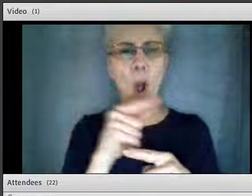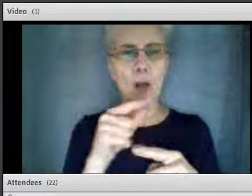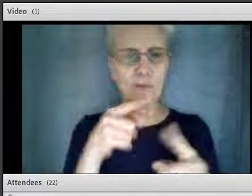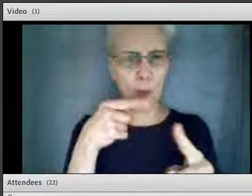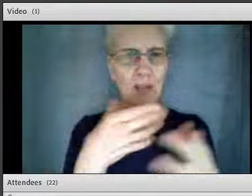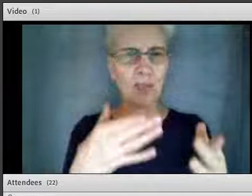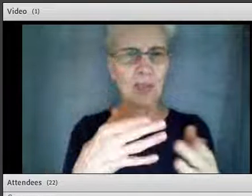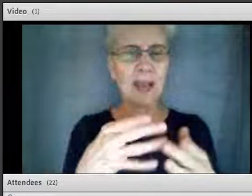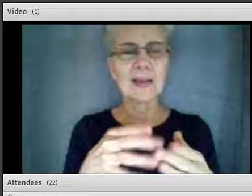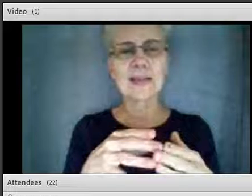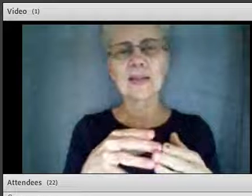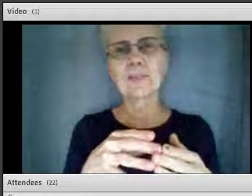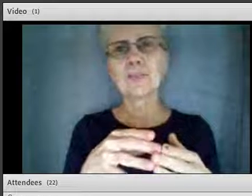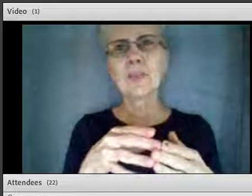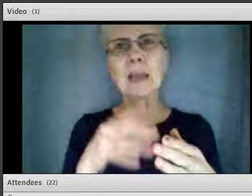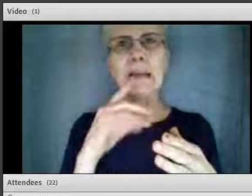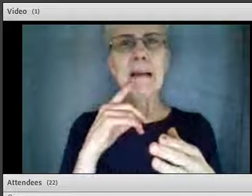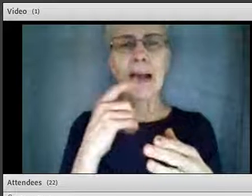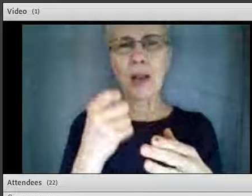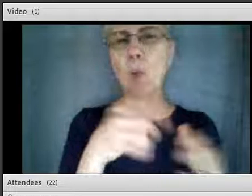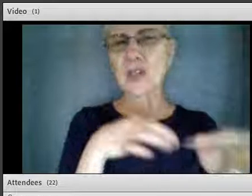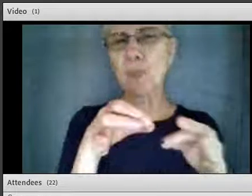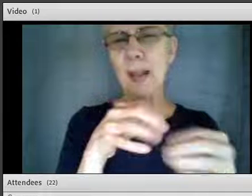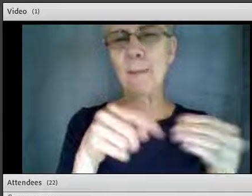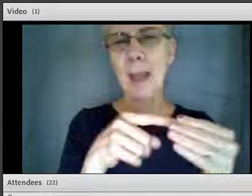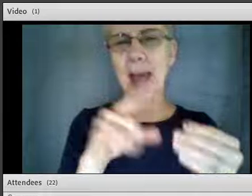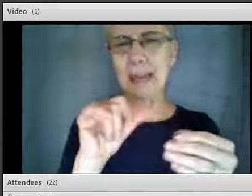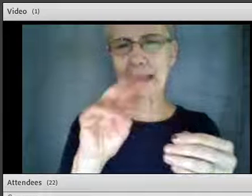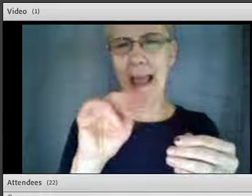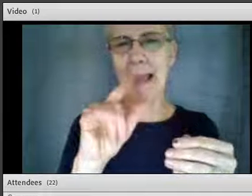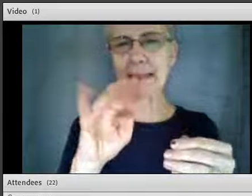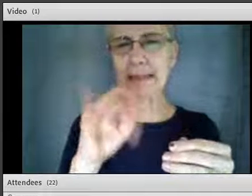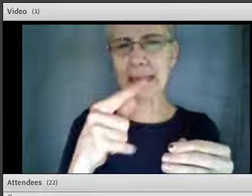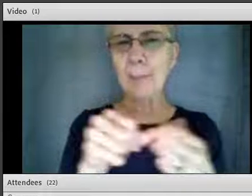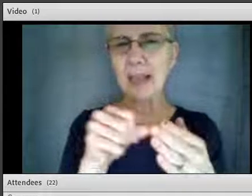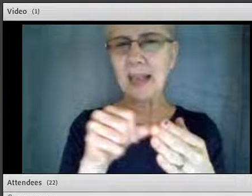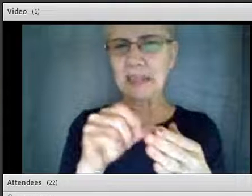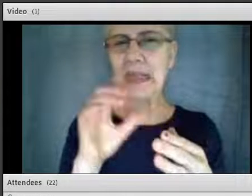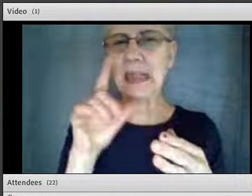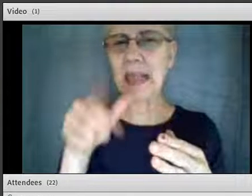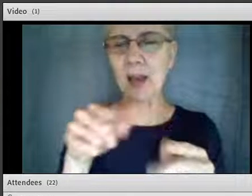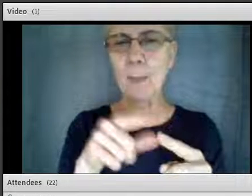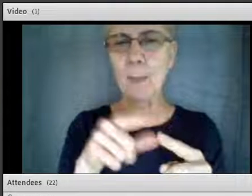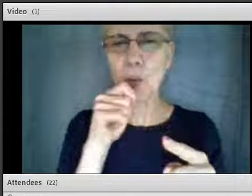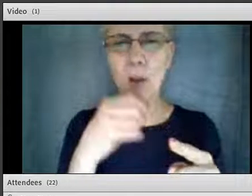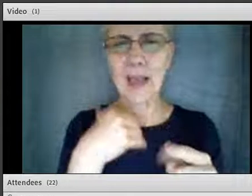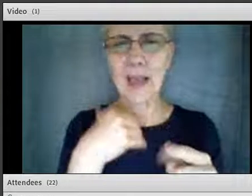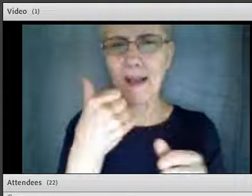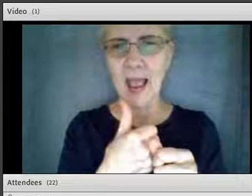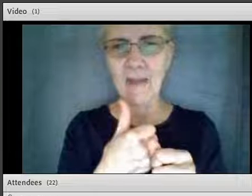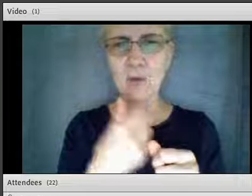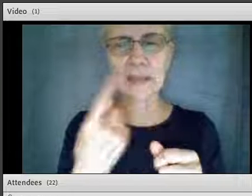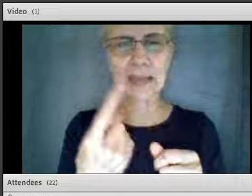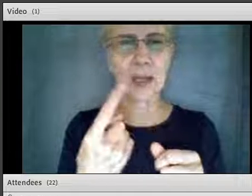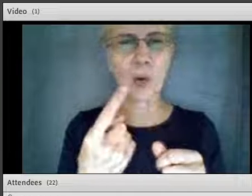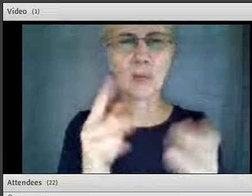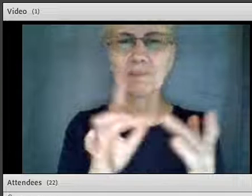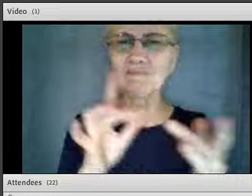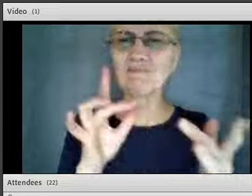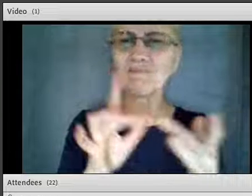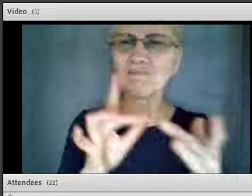of content hubs so that you don't have to have every single thing on that menu on your mobile database, but you want to have everything accessible through